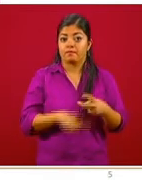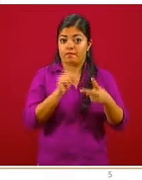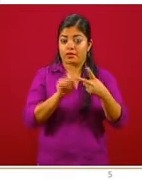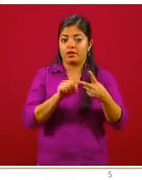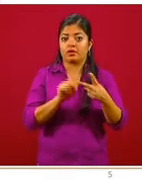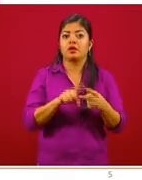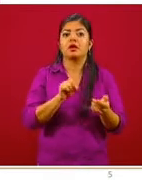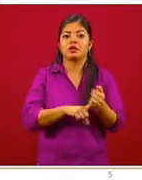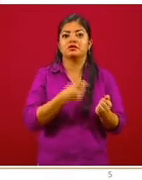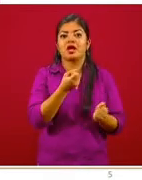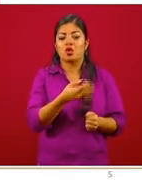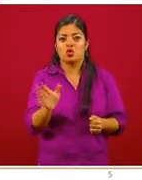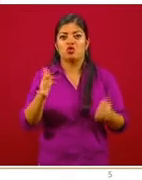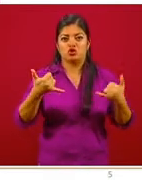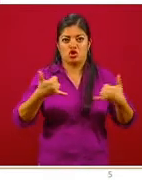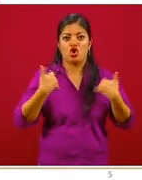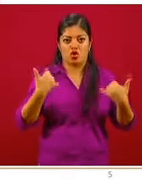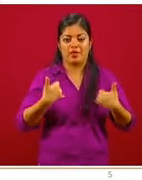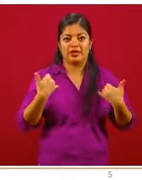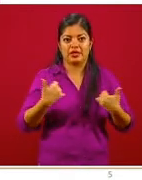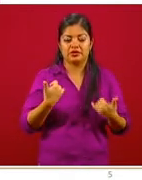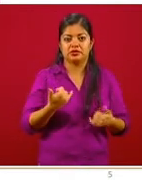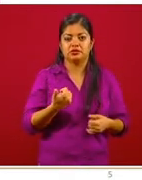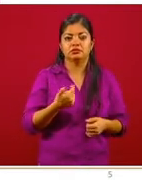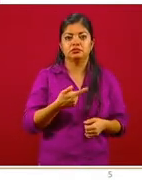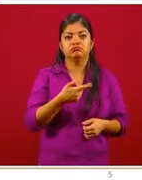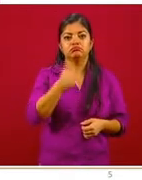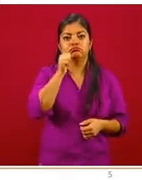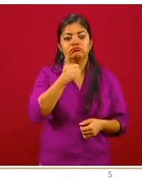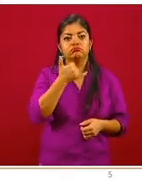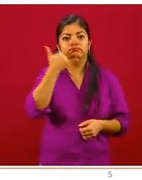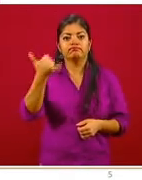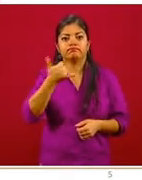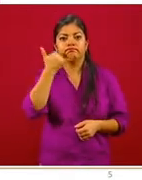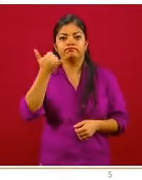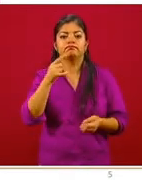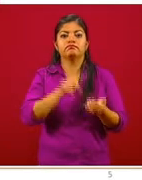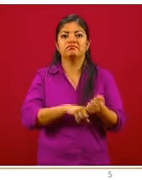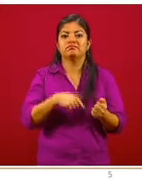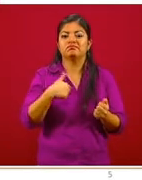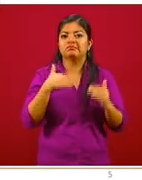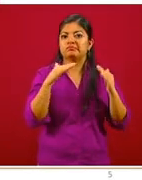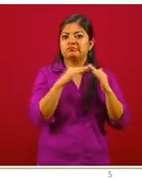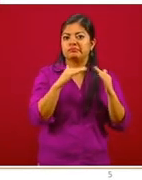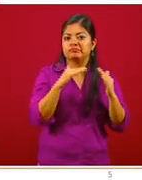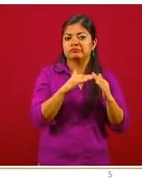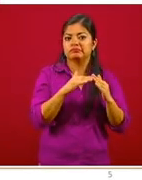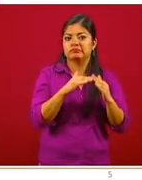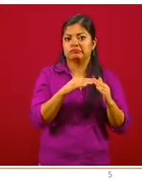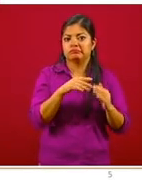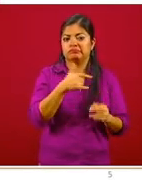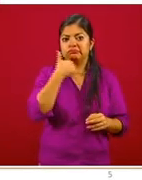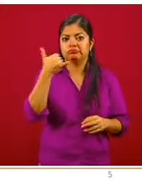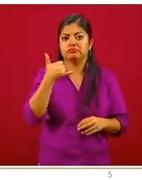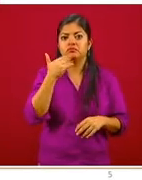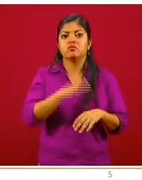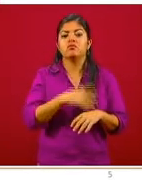Second, many young people have spoken with CONAPRED looking for guidance about what they're experiencing at